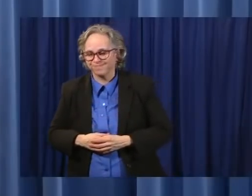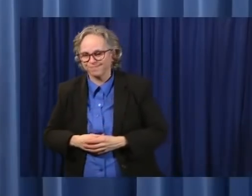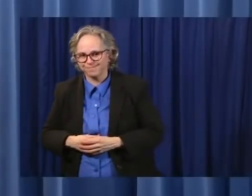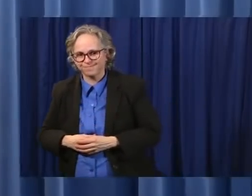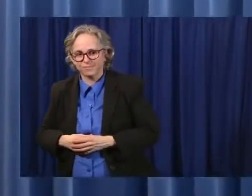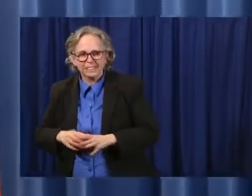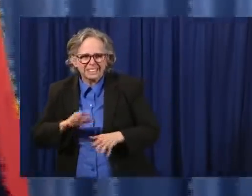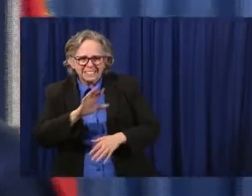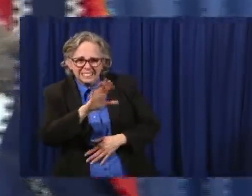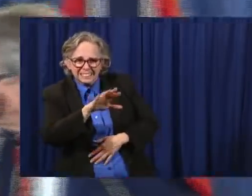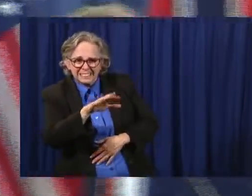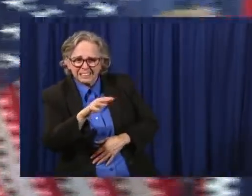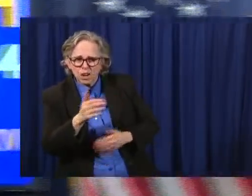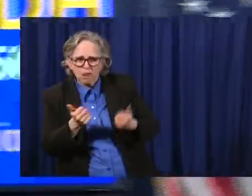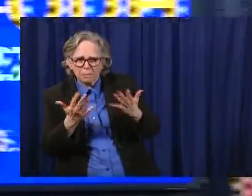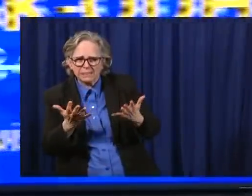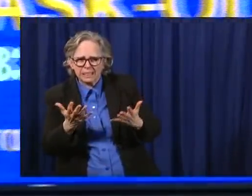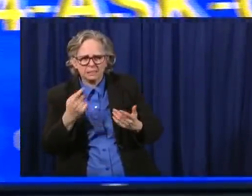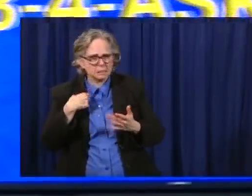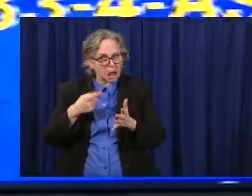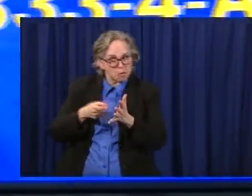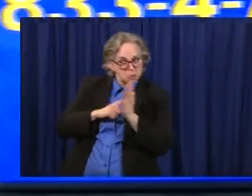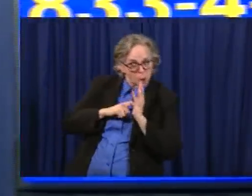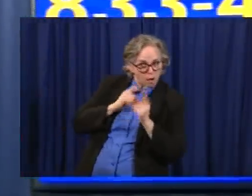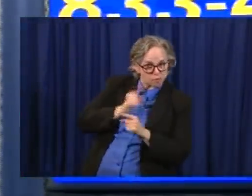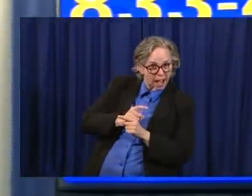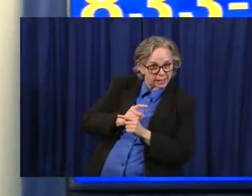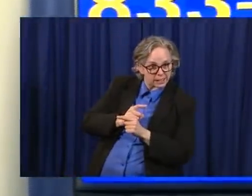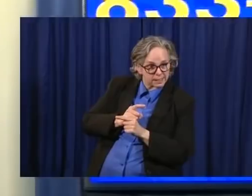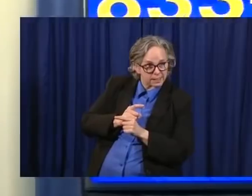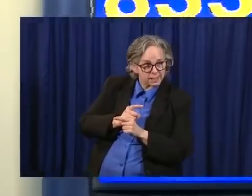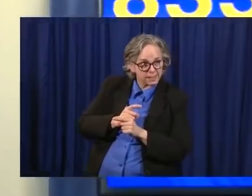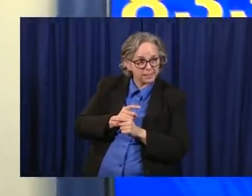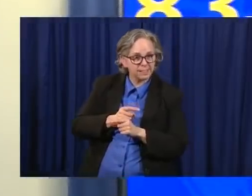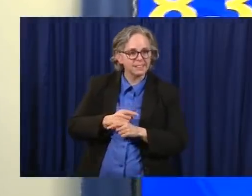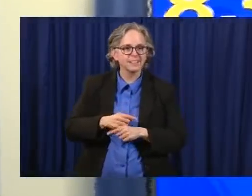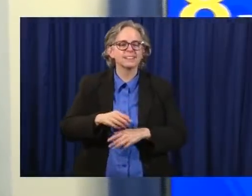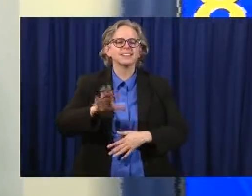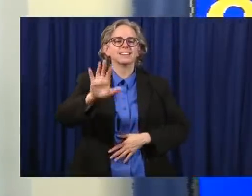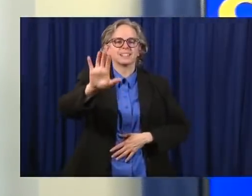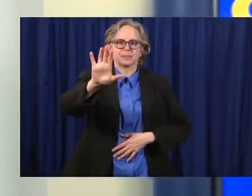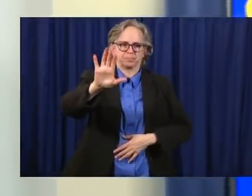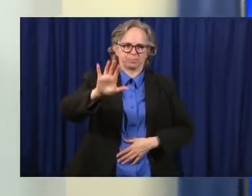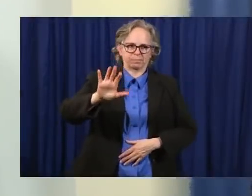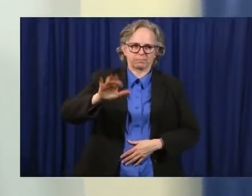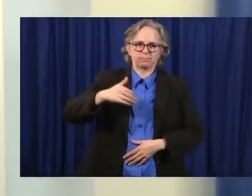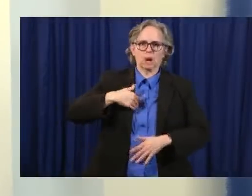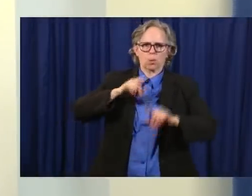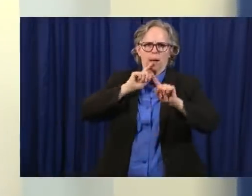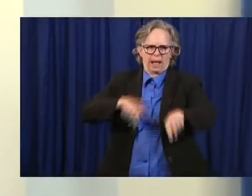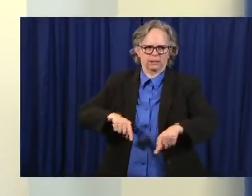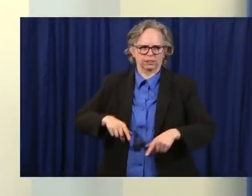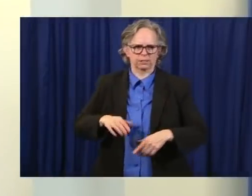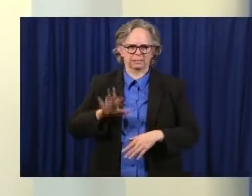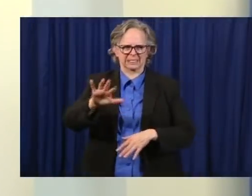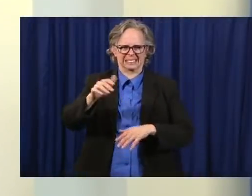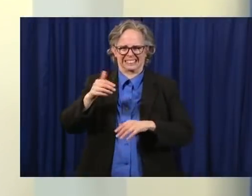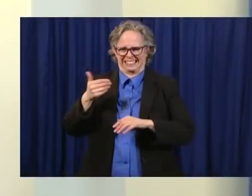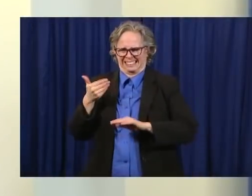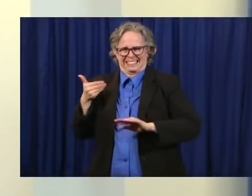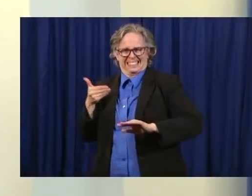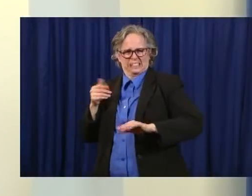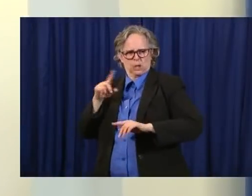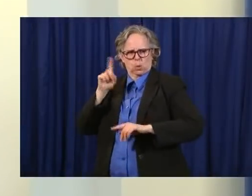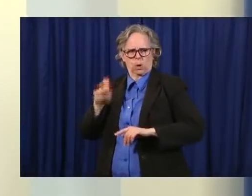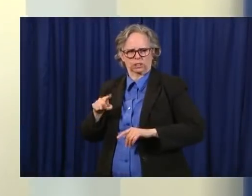Recommendation, not a requirement for the workplace. Hi. I just wanted to answer the gentleman's earlier question. My phone has gone